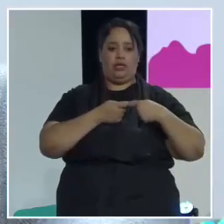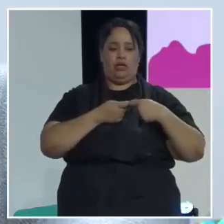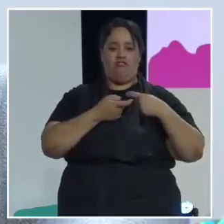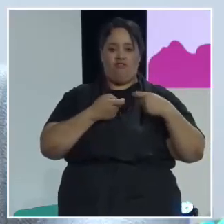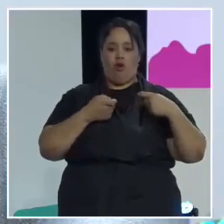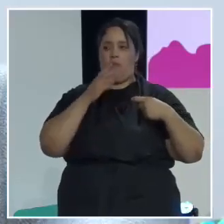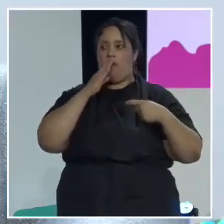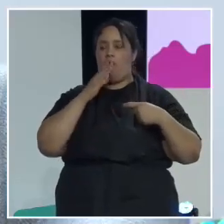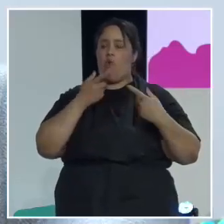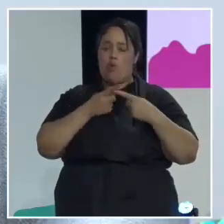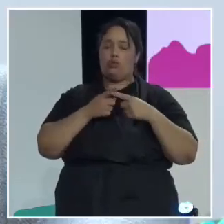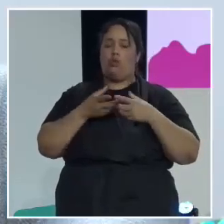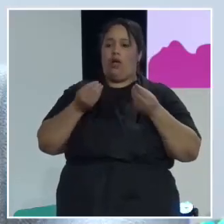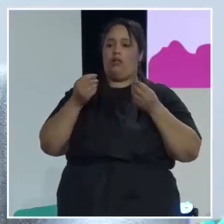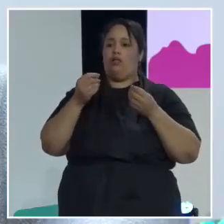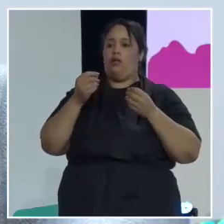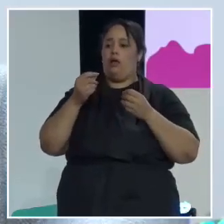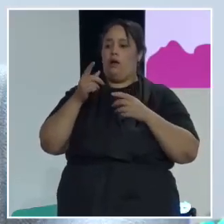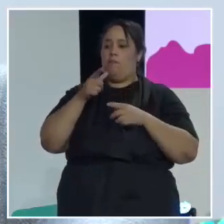They may tend to prioritize,